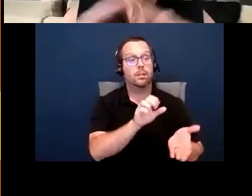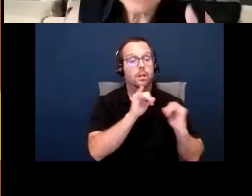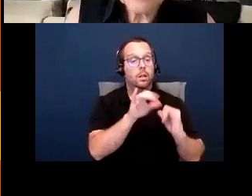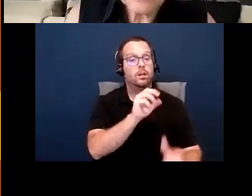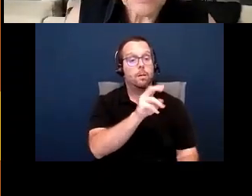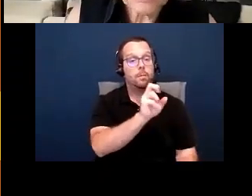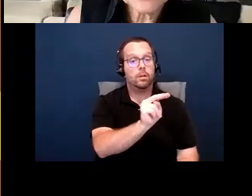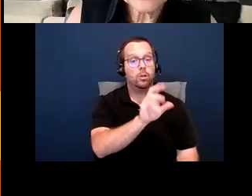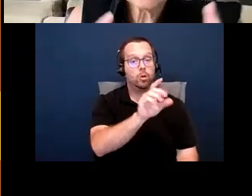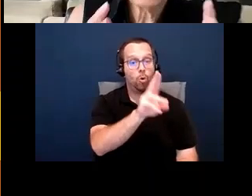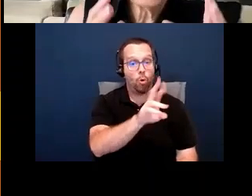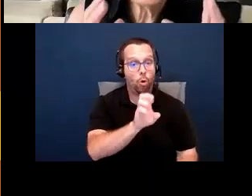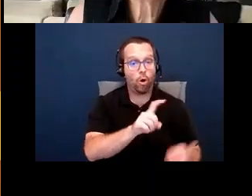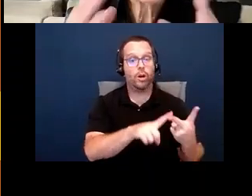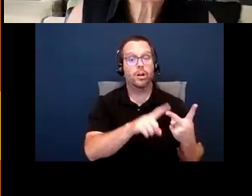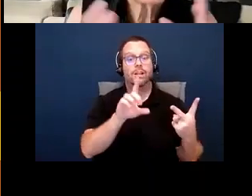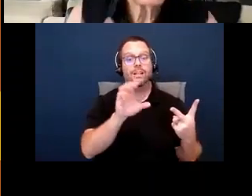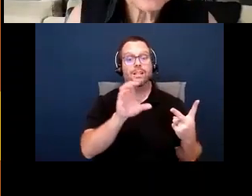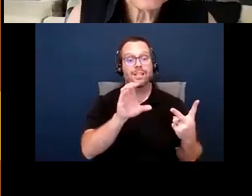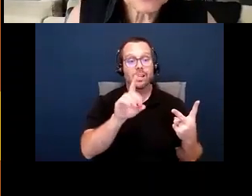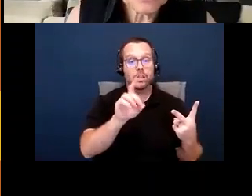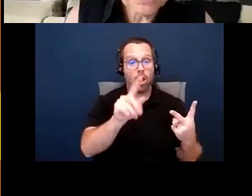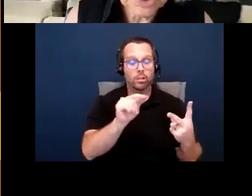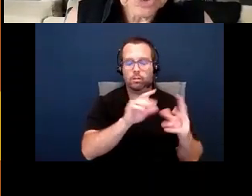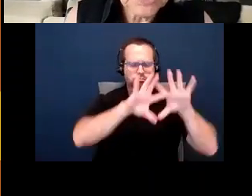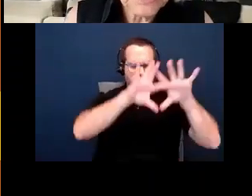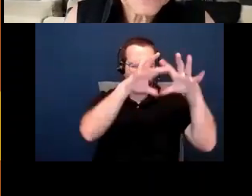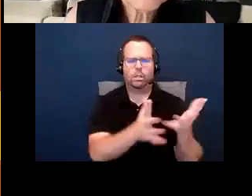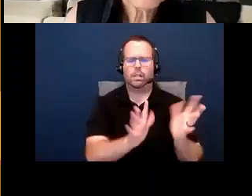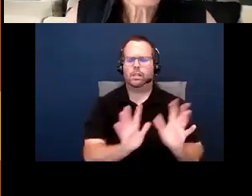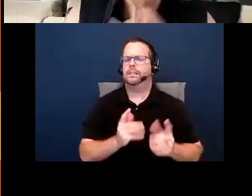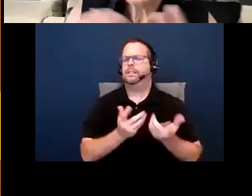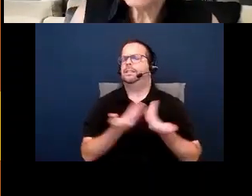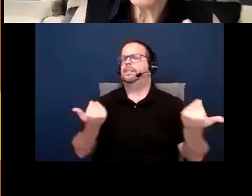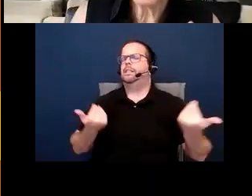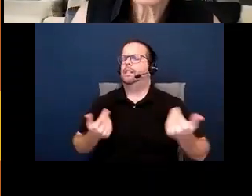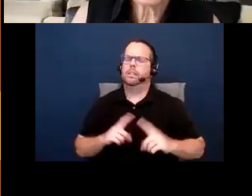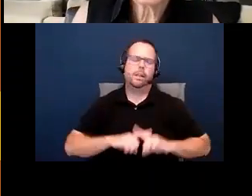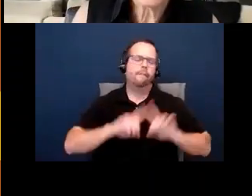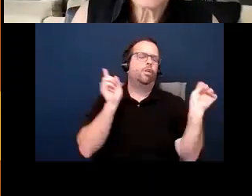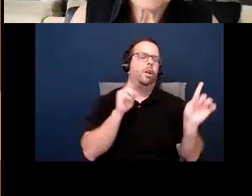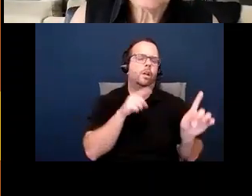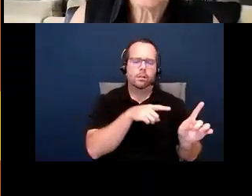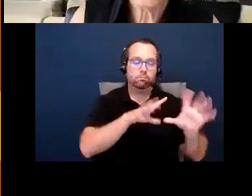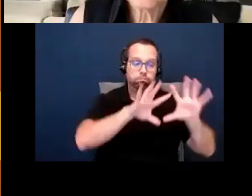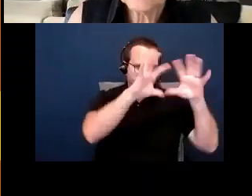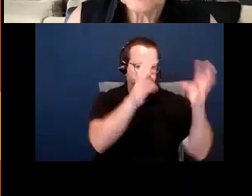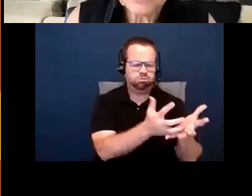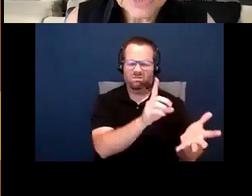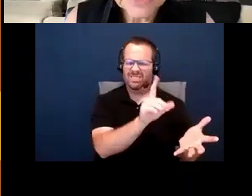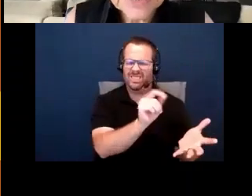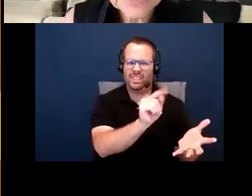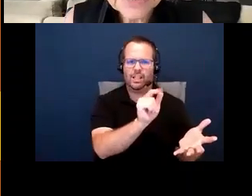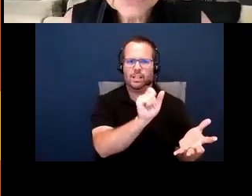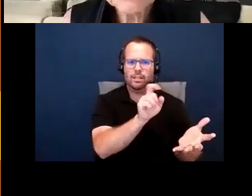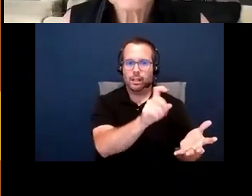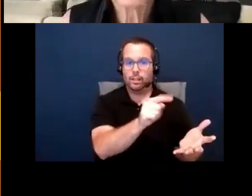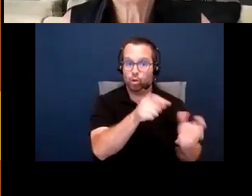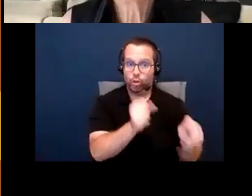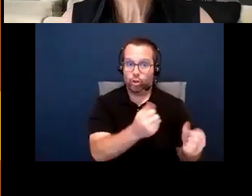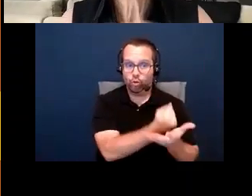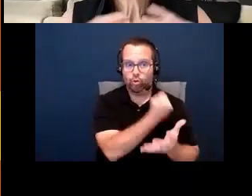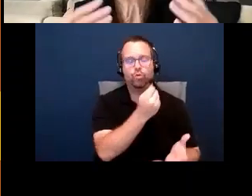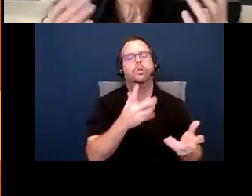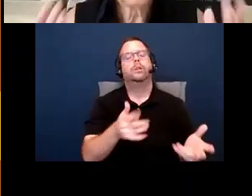that's another whole set of different kinds of data that you could use. And then, of course, are the state longitudinal data systems